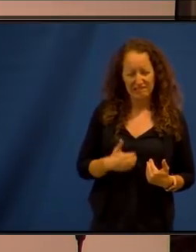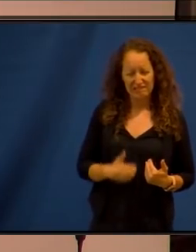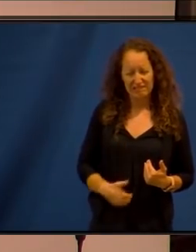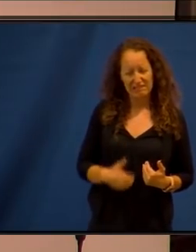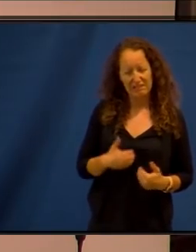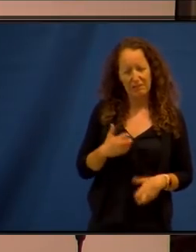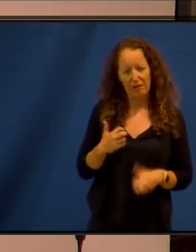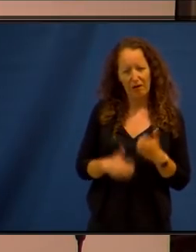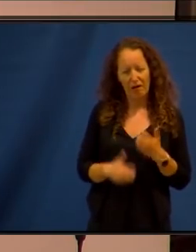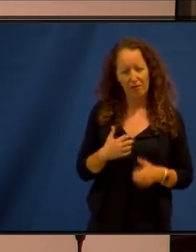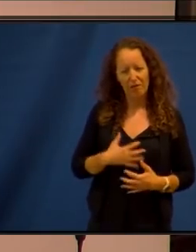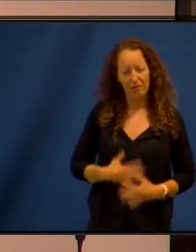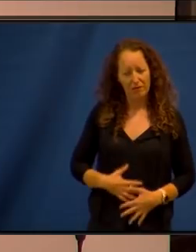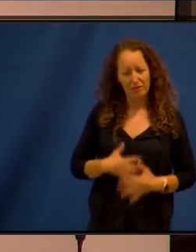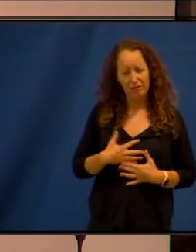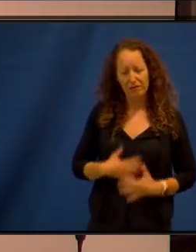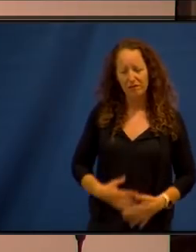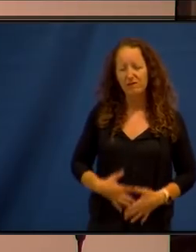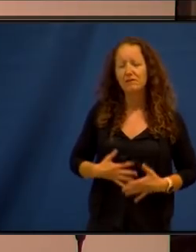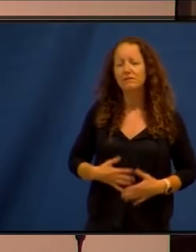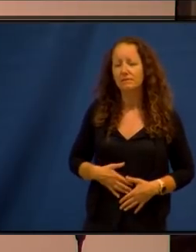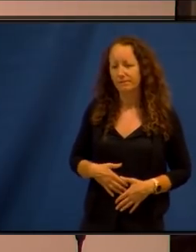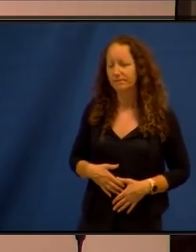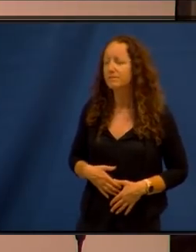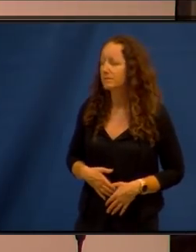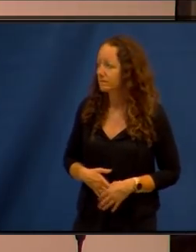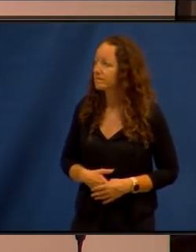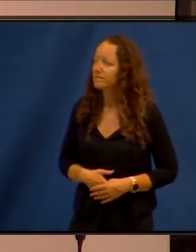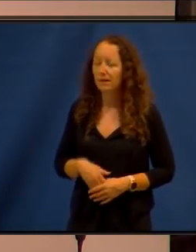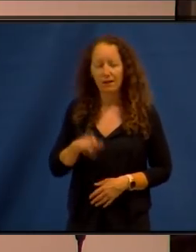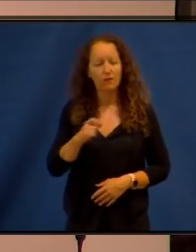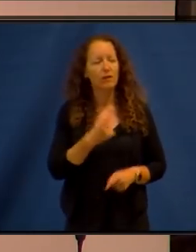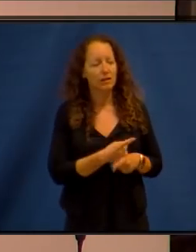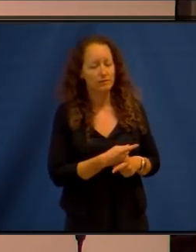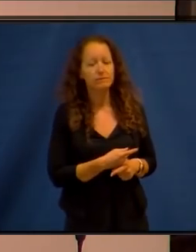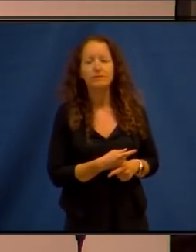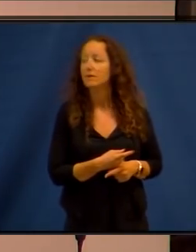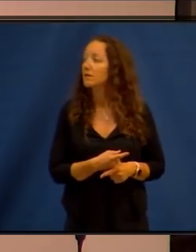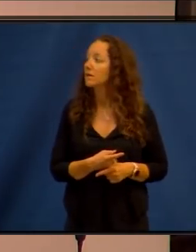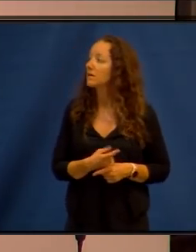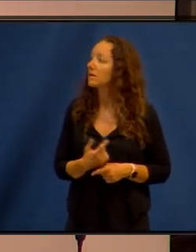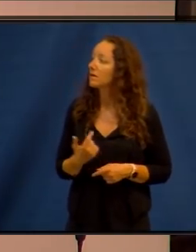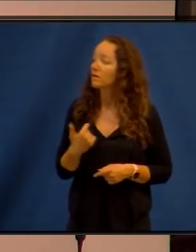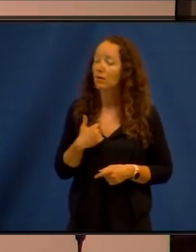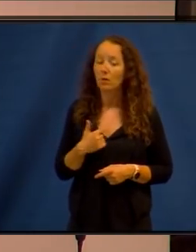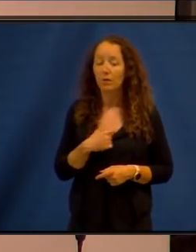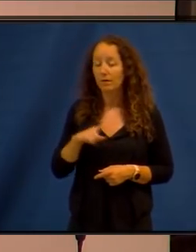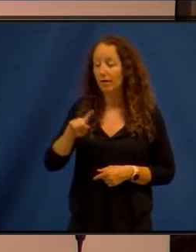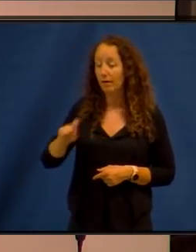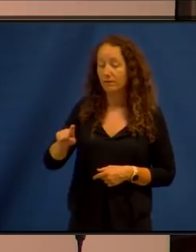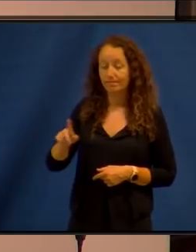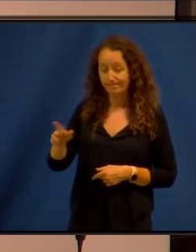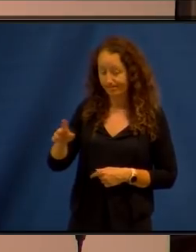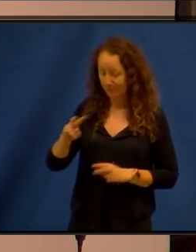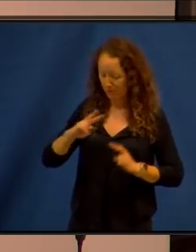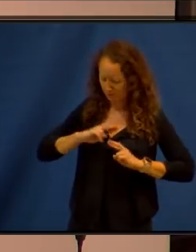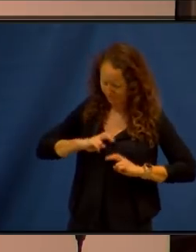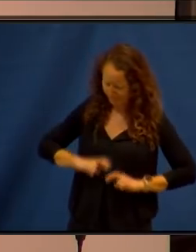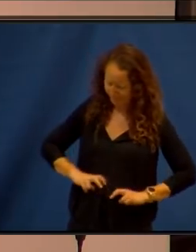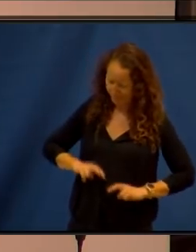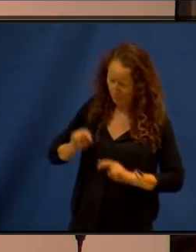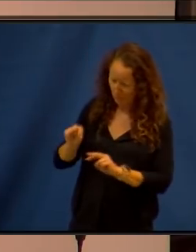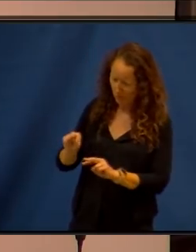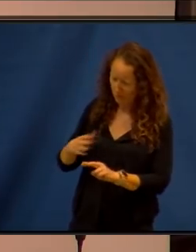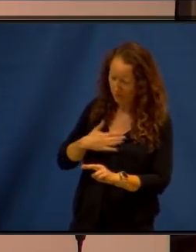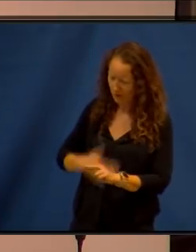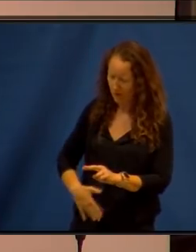Yes, thank you, GI issues. So we are asking them to monitor that because their release time